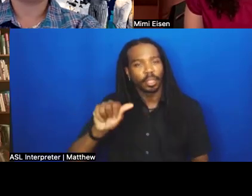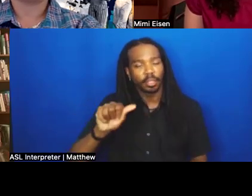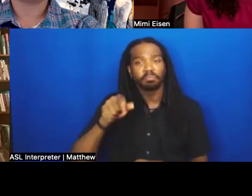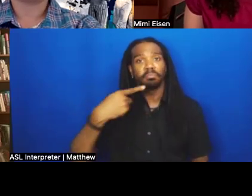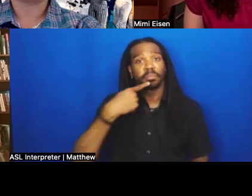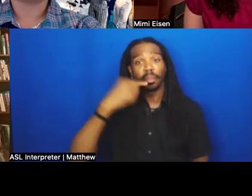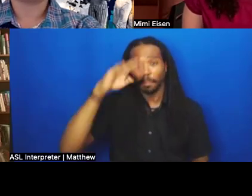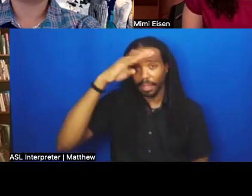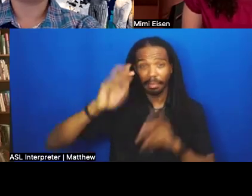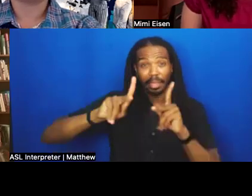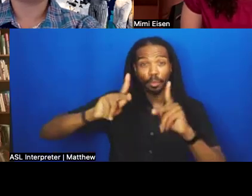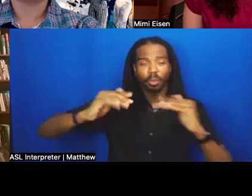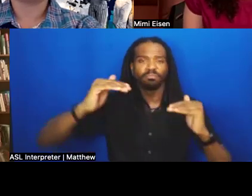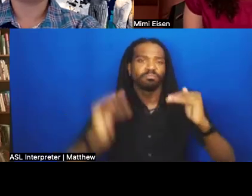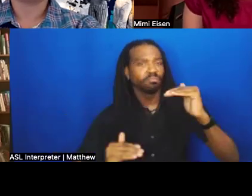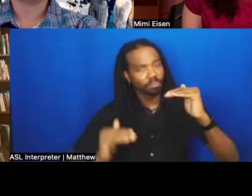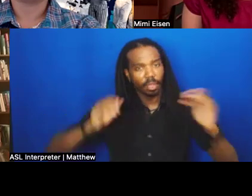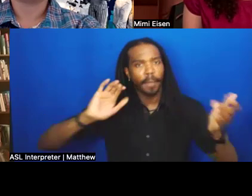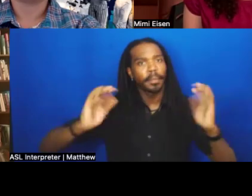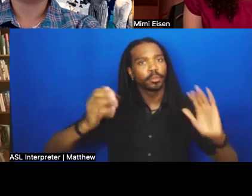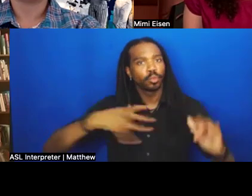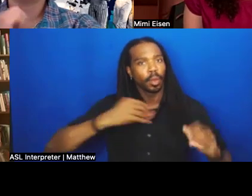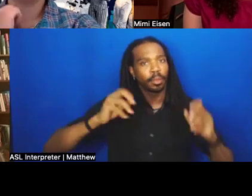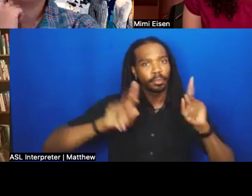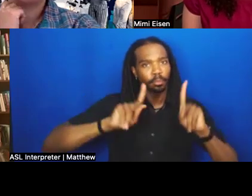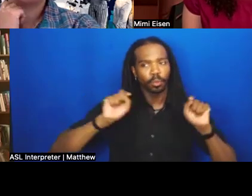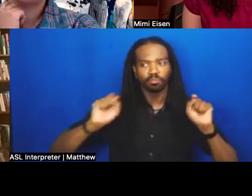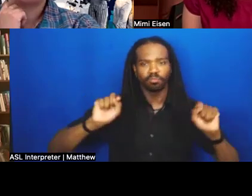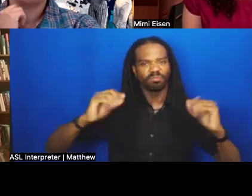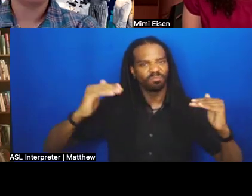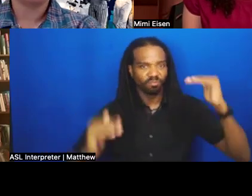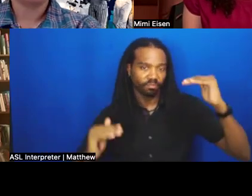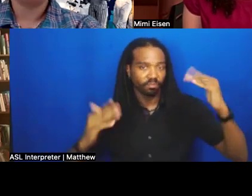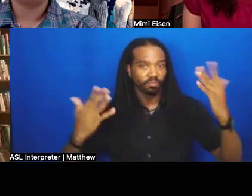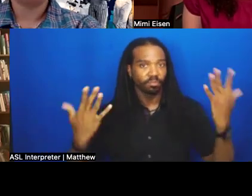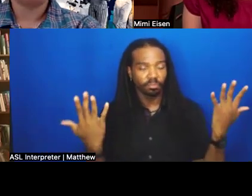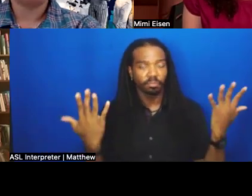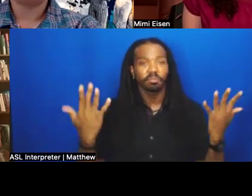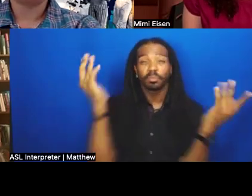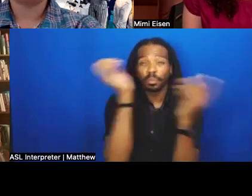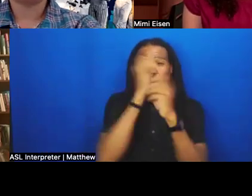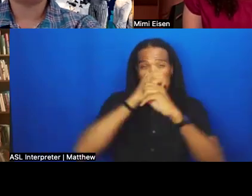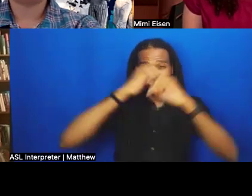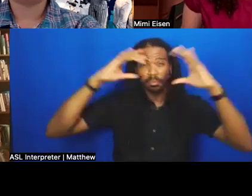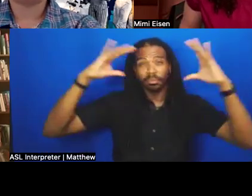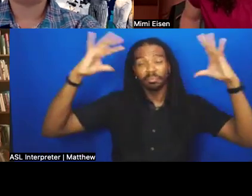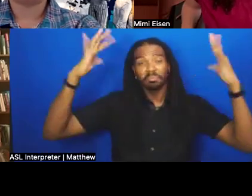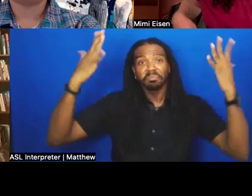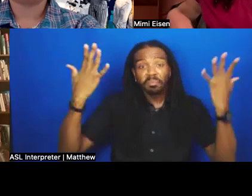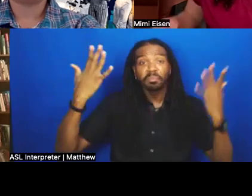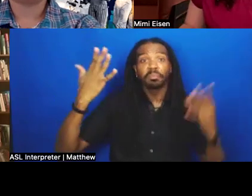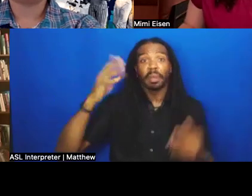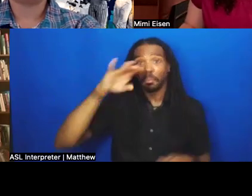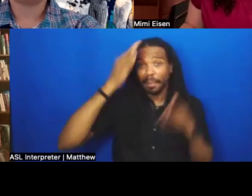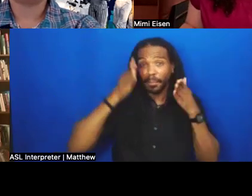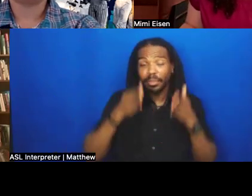inferior to white people, right? And he wrote that in imagination, they are dull, tasteless, and